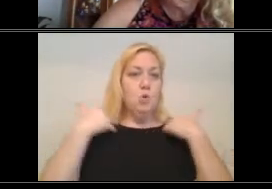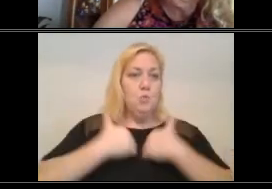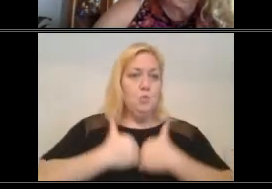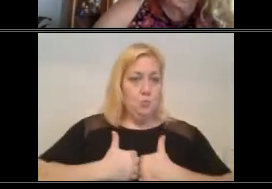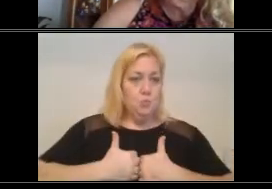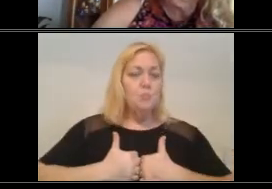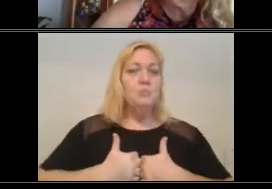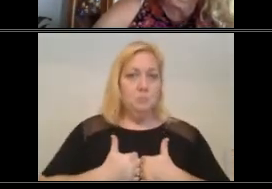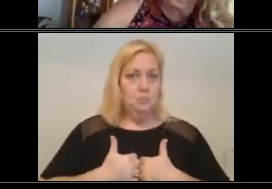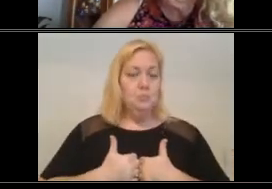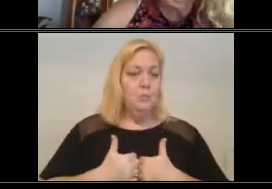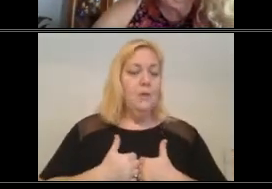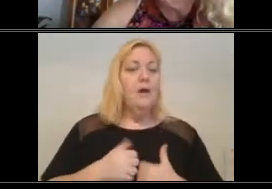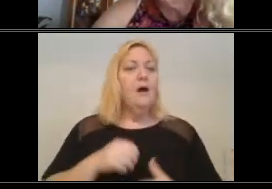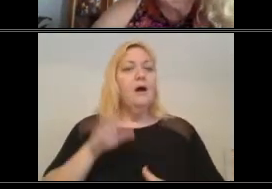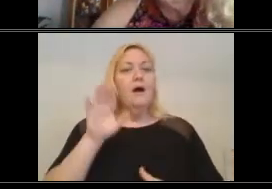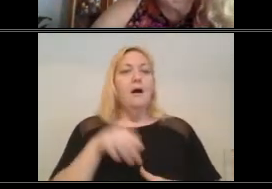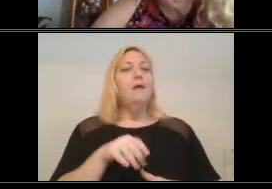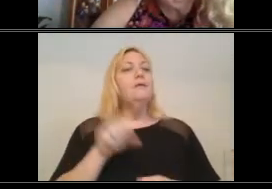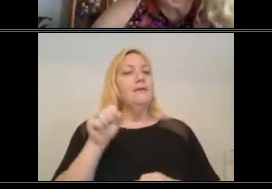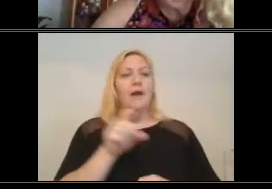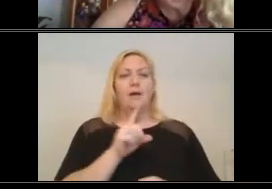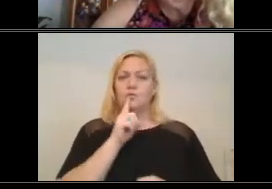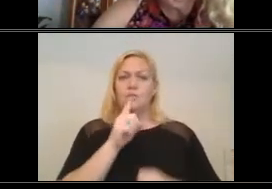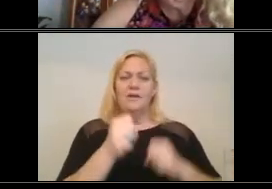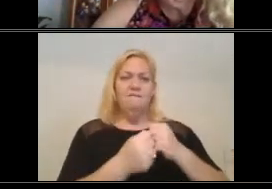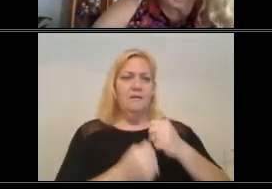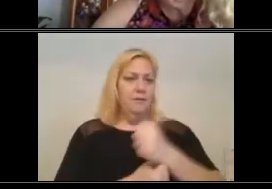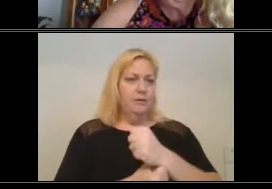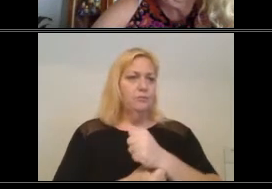It's absolutely fundamental to have